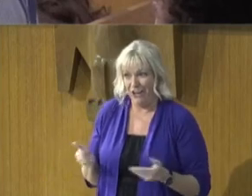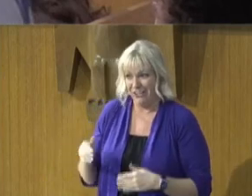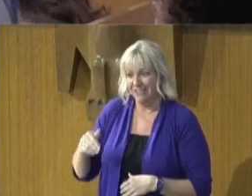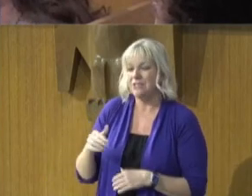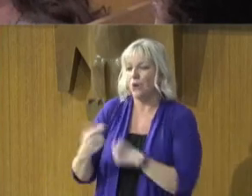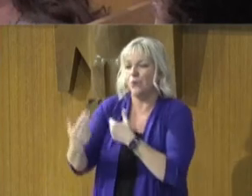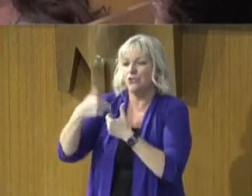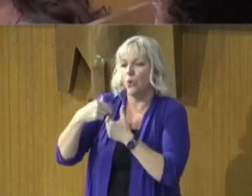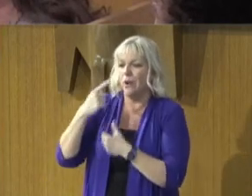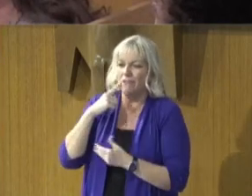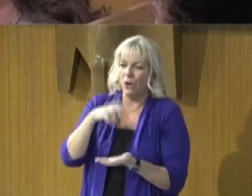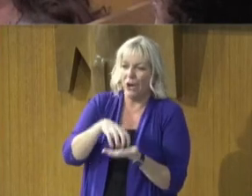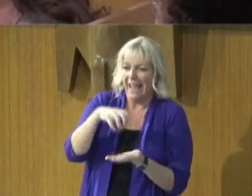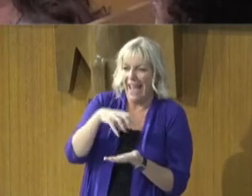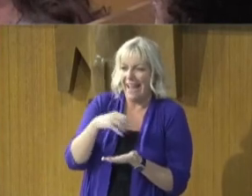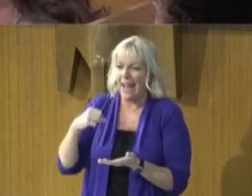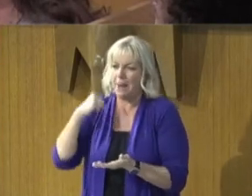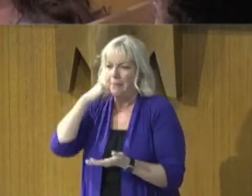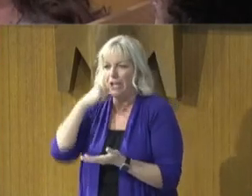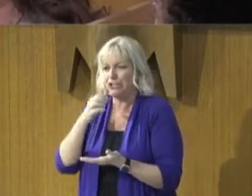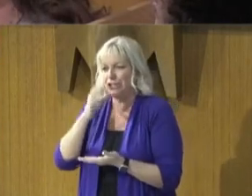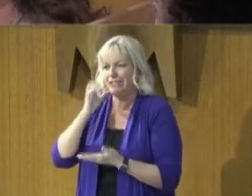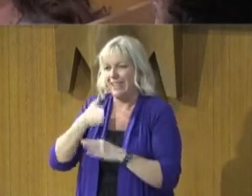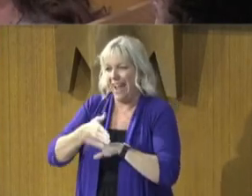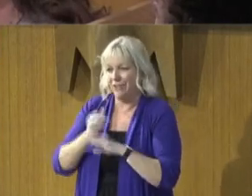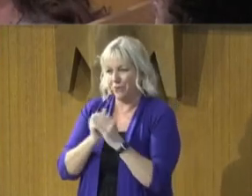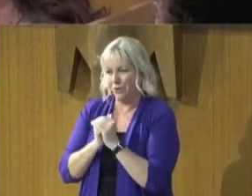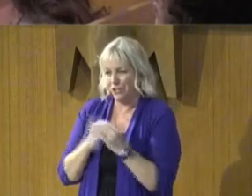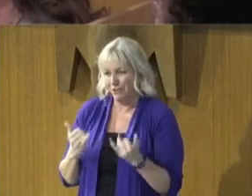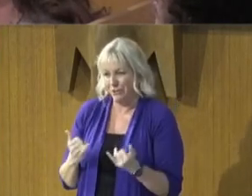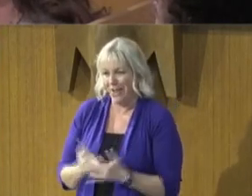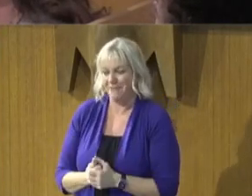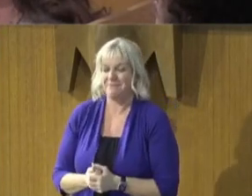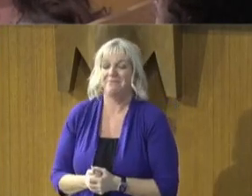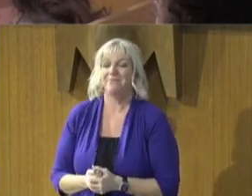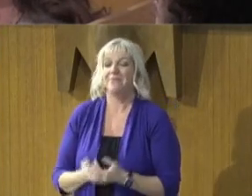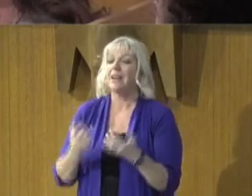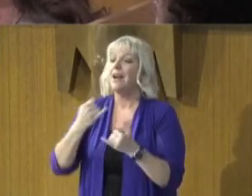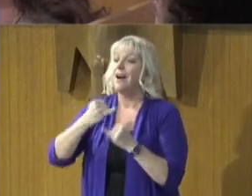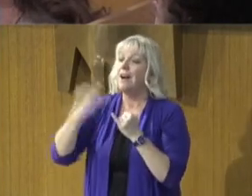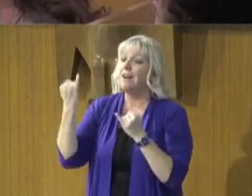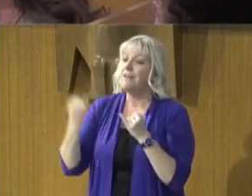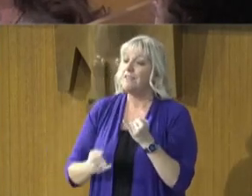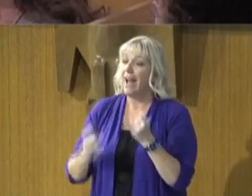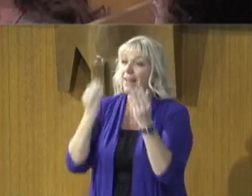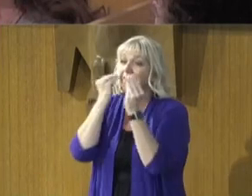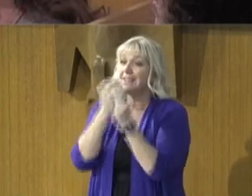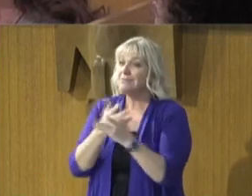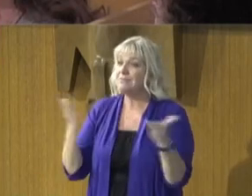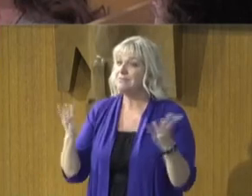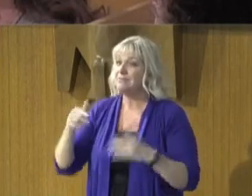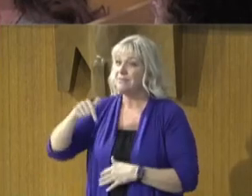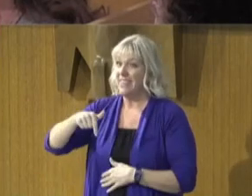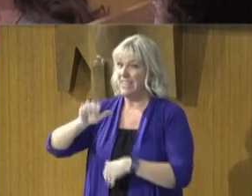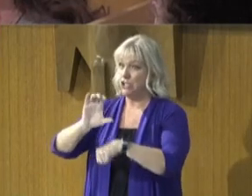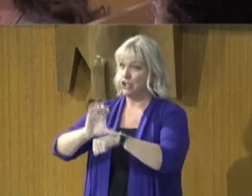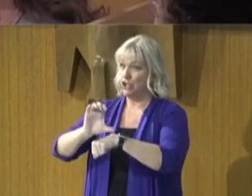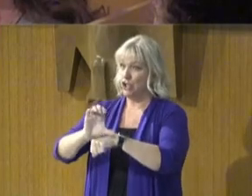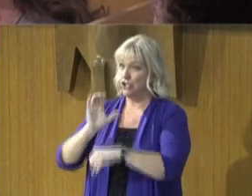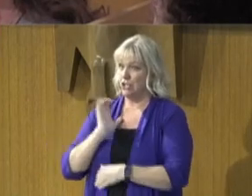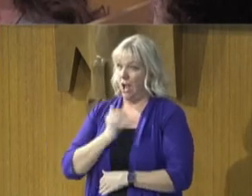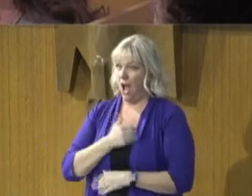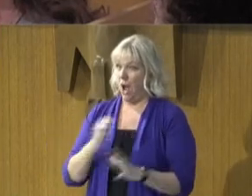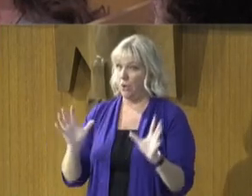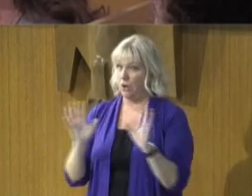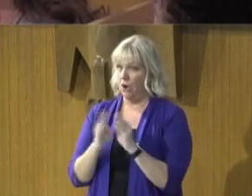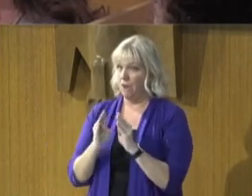punch after worship. Finally, I want to let you know that our church, the conference that we are a part